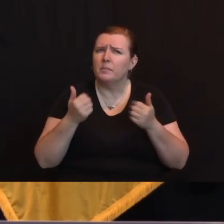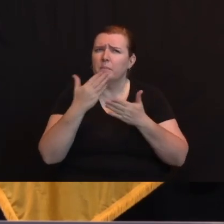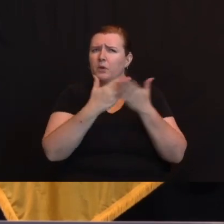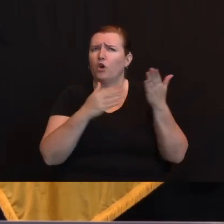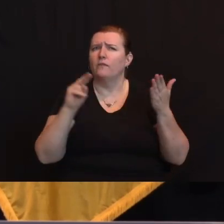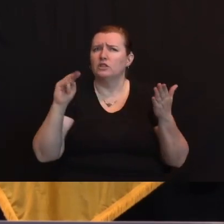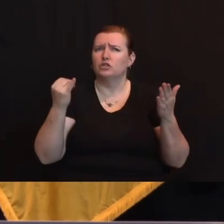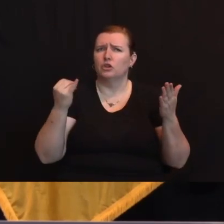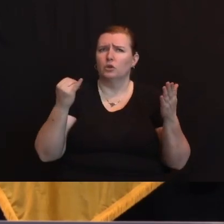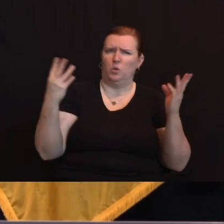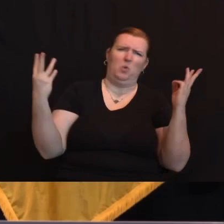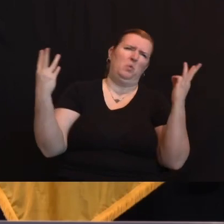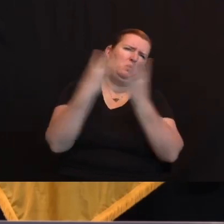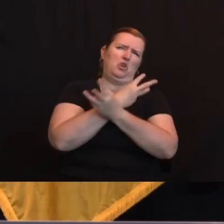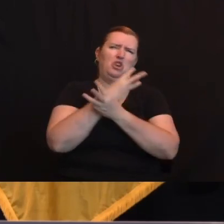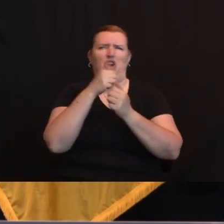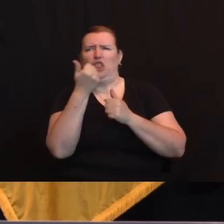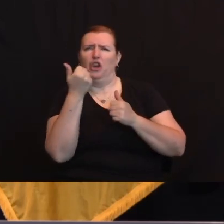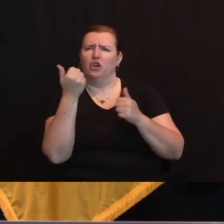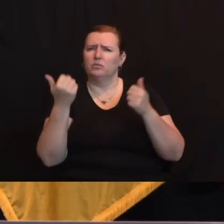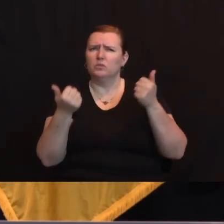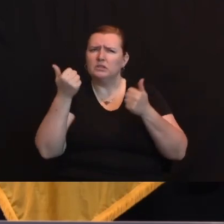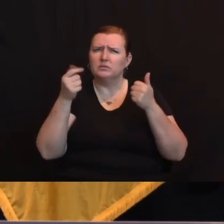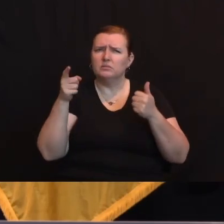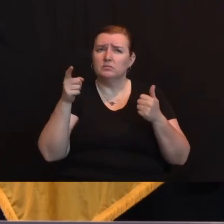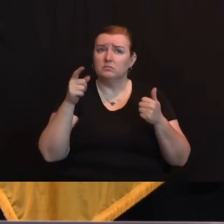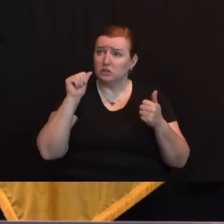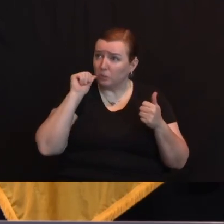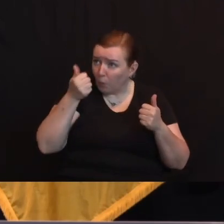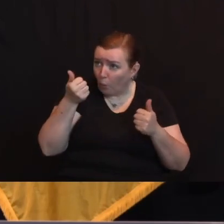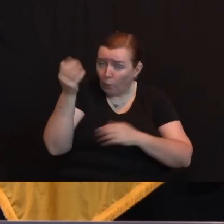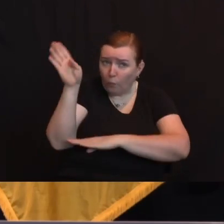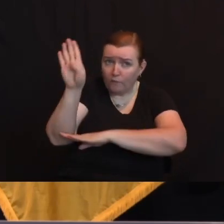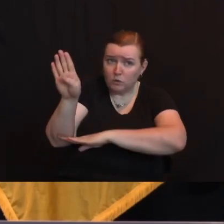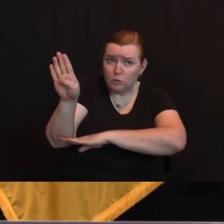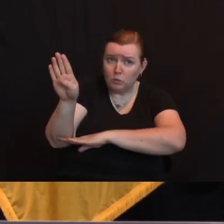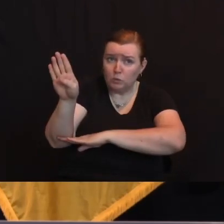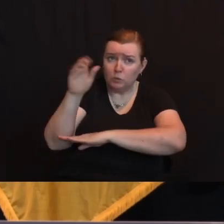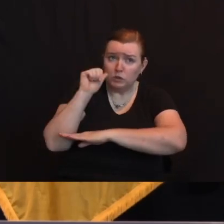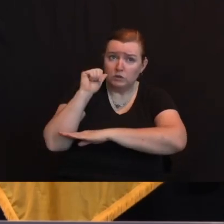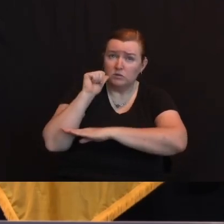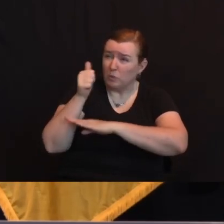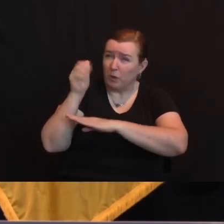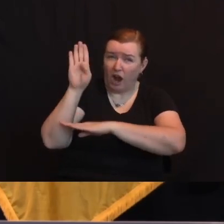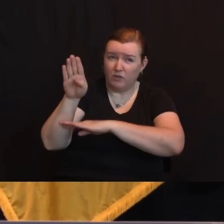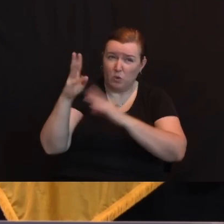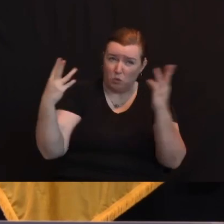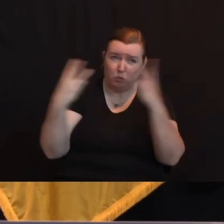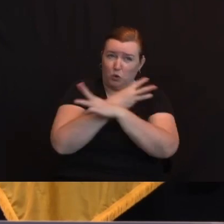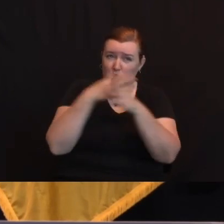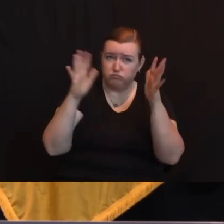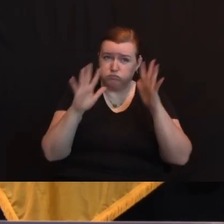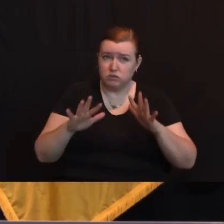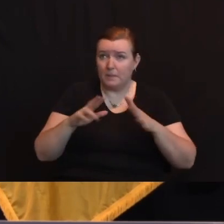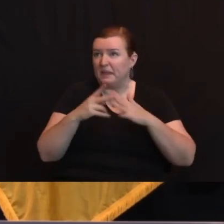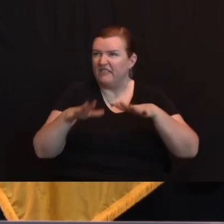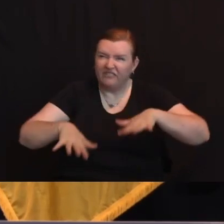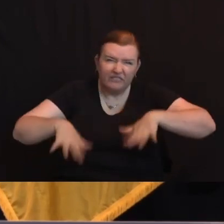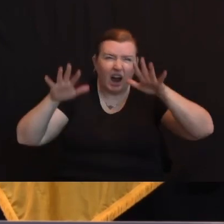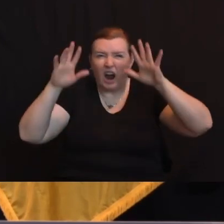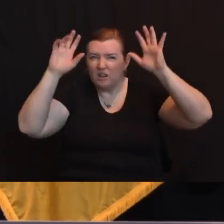also said you expect around this time tomorrow. Is that when the worst of the storm is going to hit? That's when we're going to have those kind of effects? Governor, you